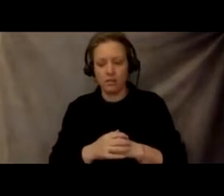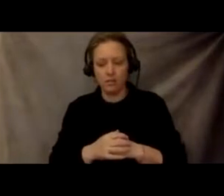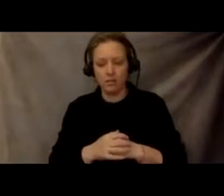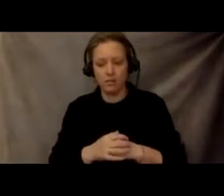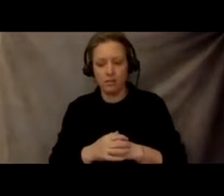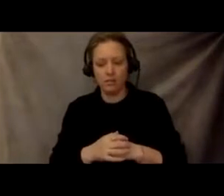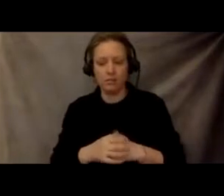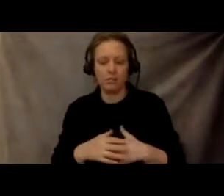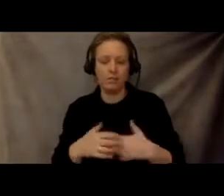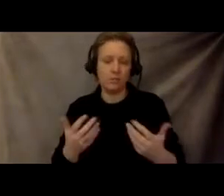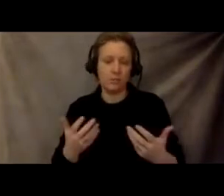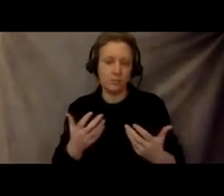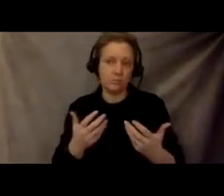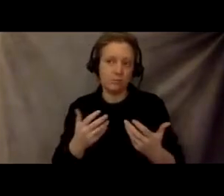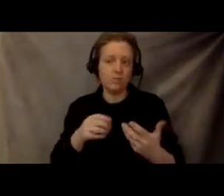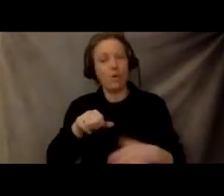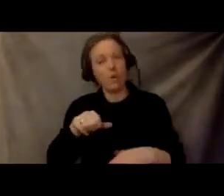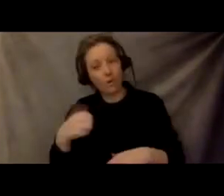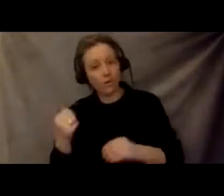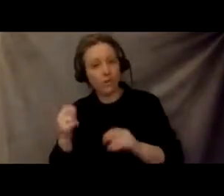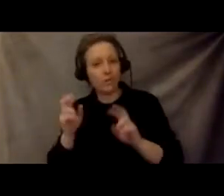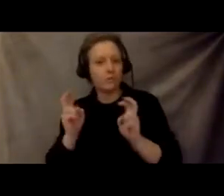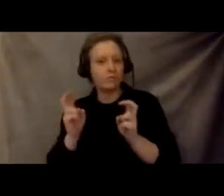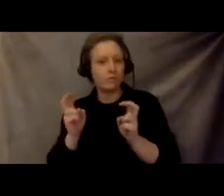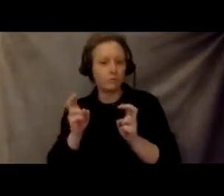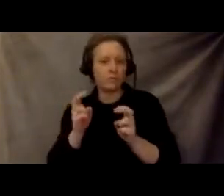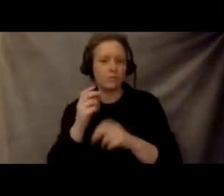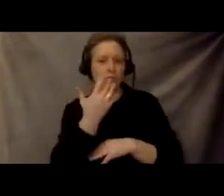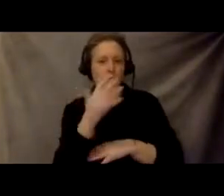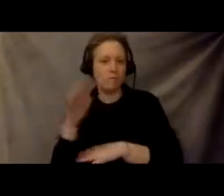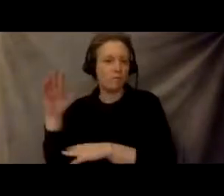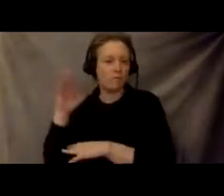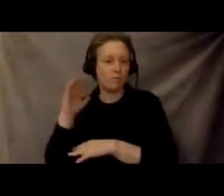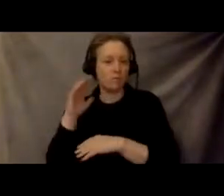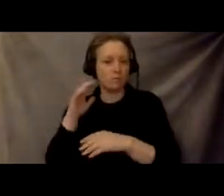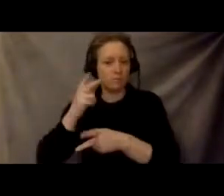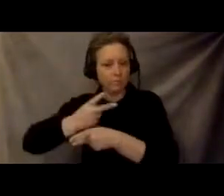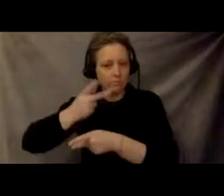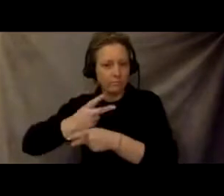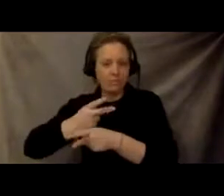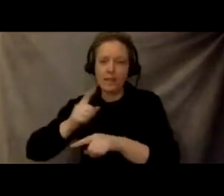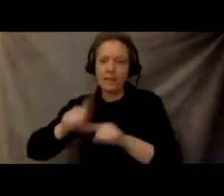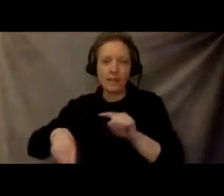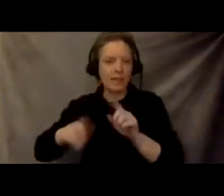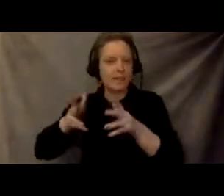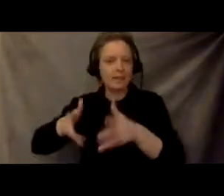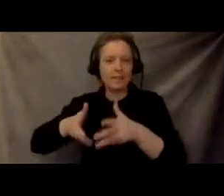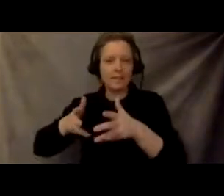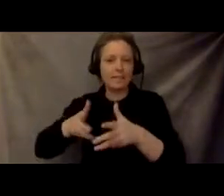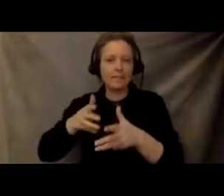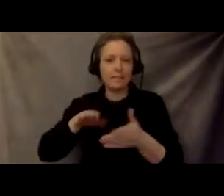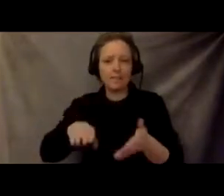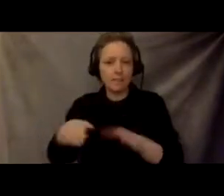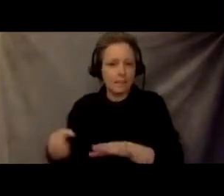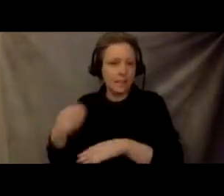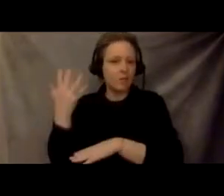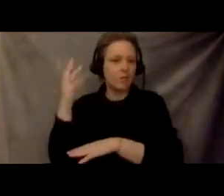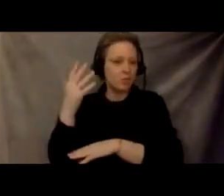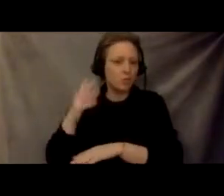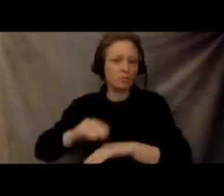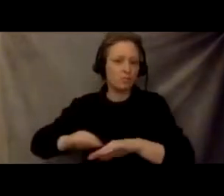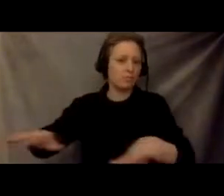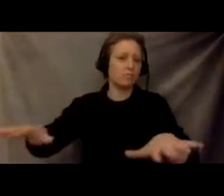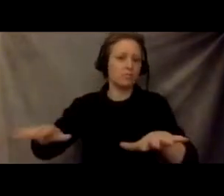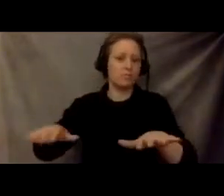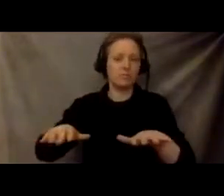well. You can't leave lots of snags on the ground and dead trees and not expect to have some problems. I